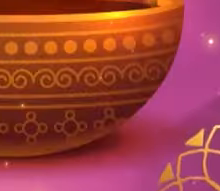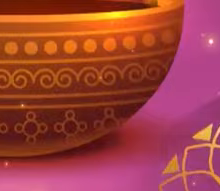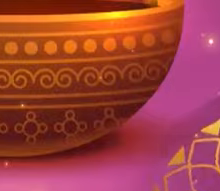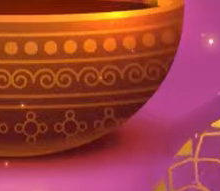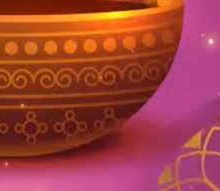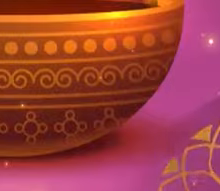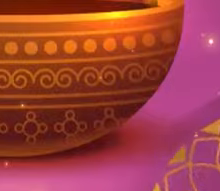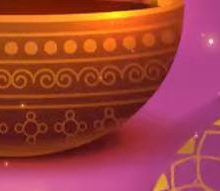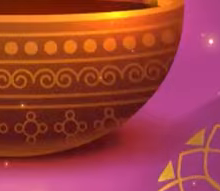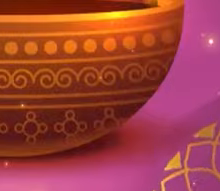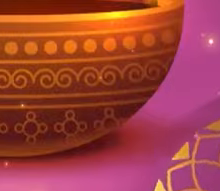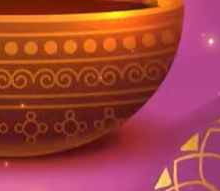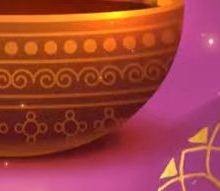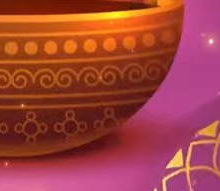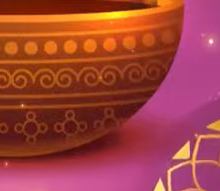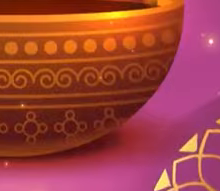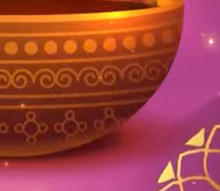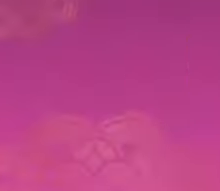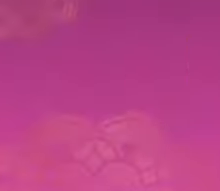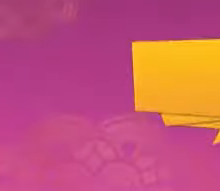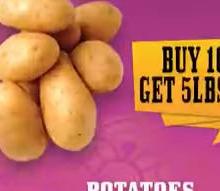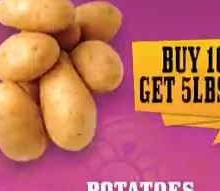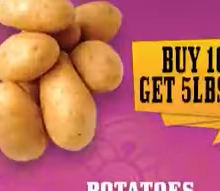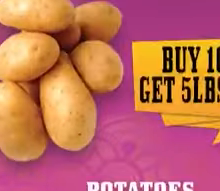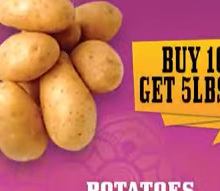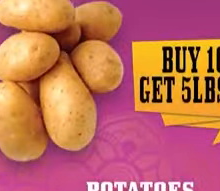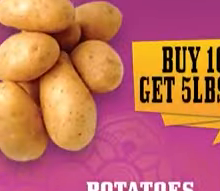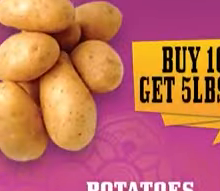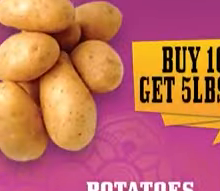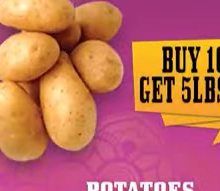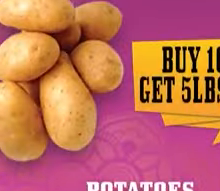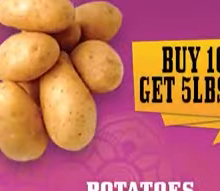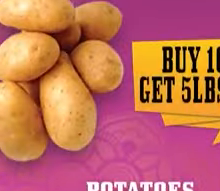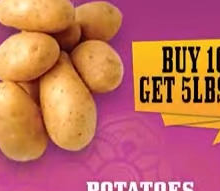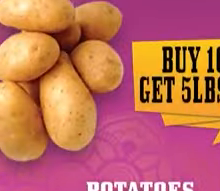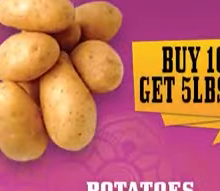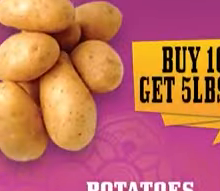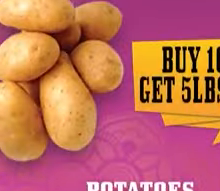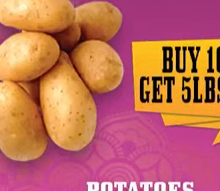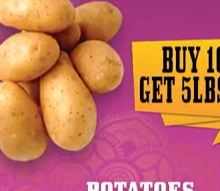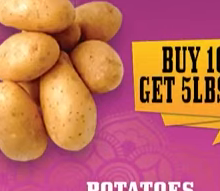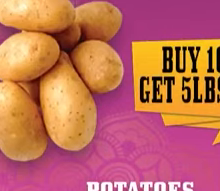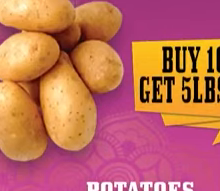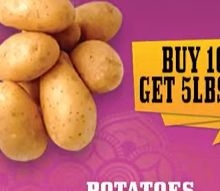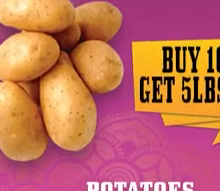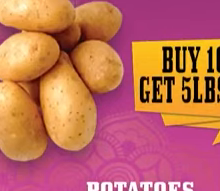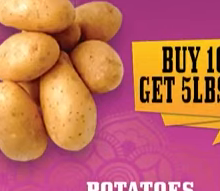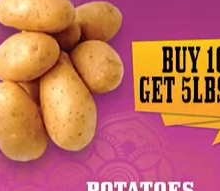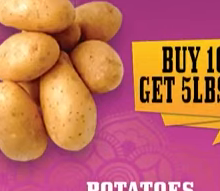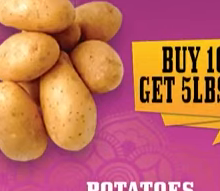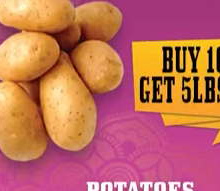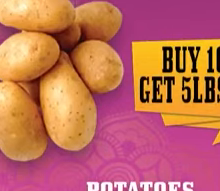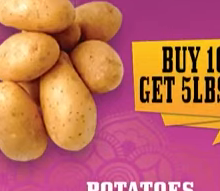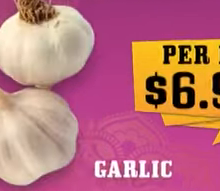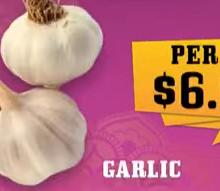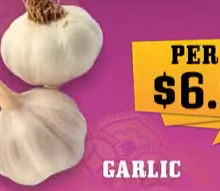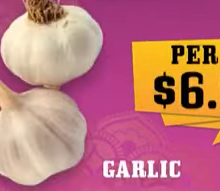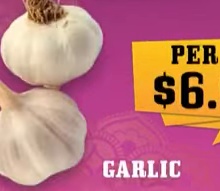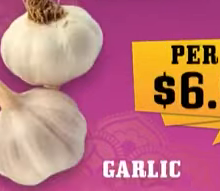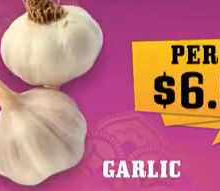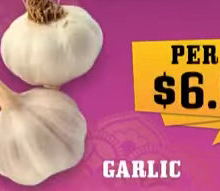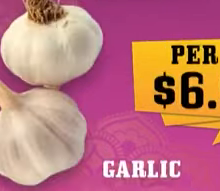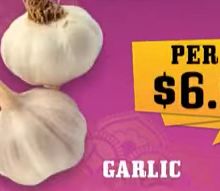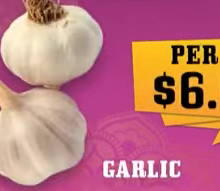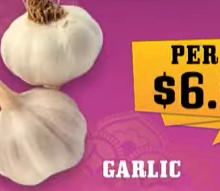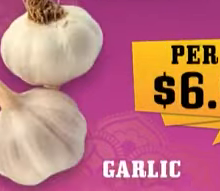Ship Diwali from Southern Food Basket. Split peas, £2 for $7.95. Potatoes buy 10 pounds, get 5 pounds free. Extra